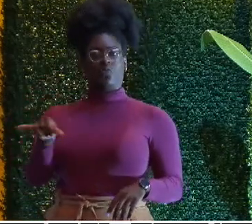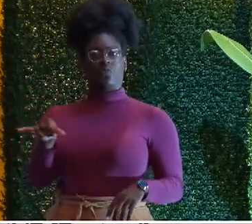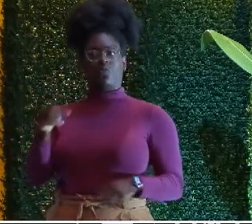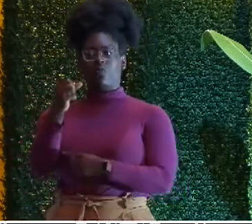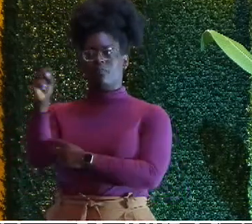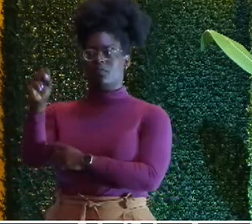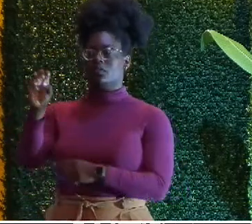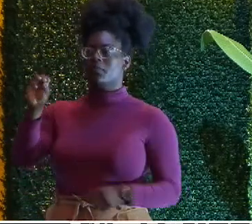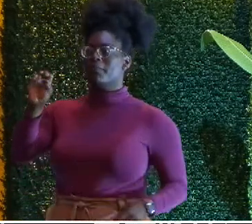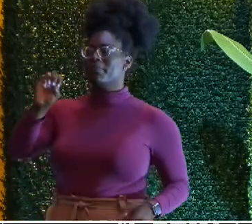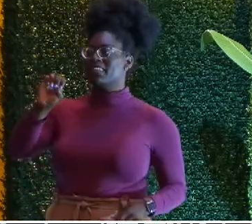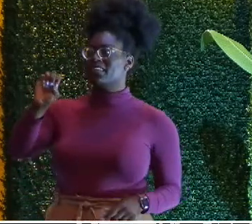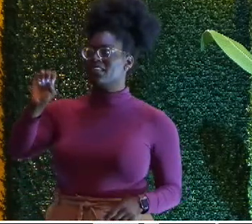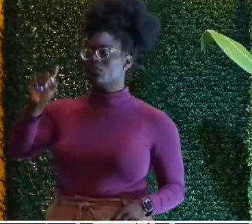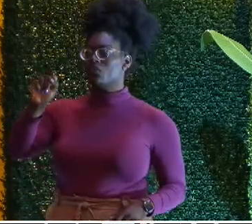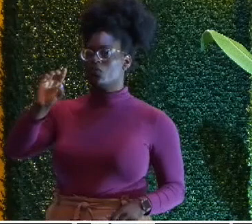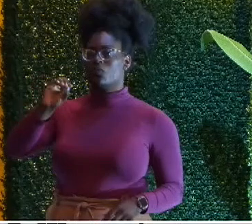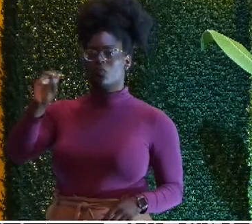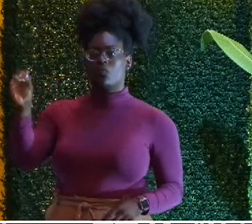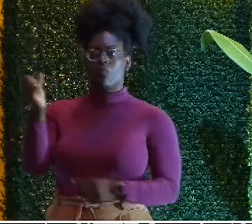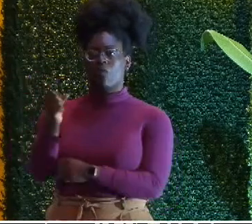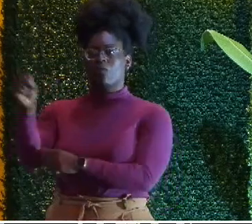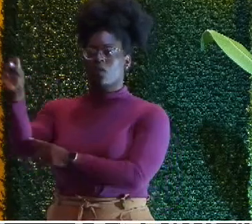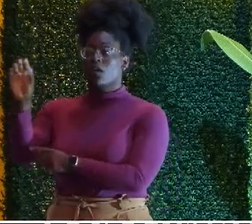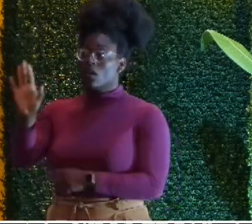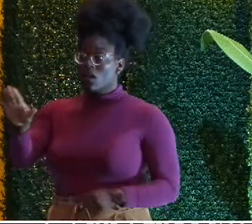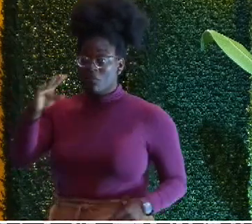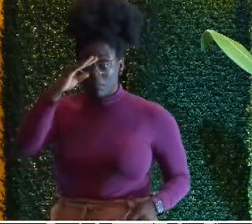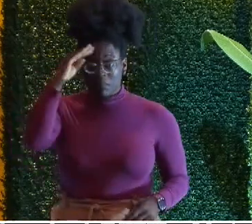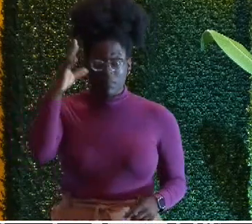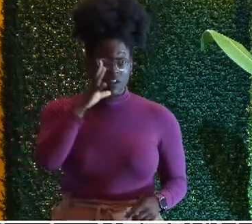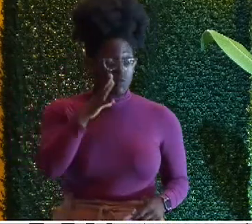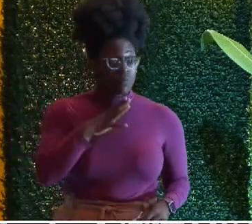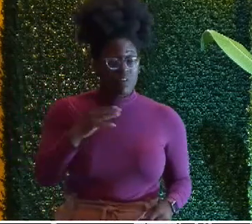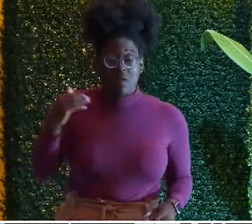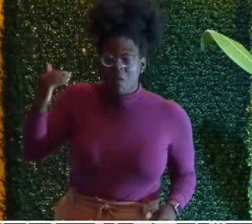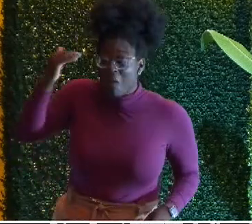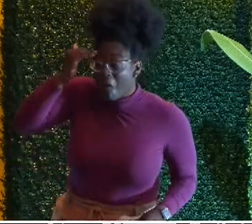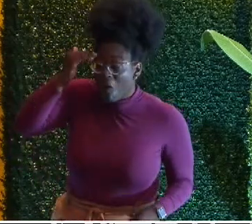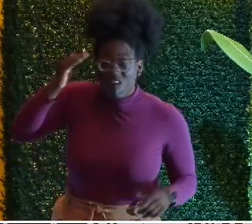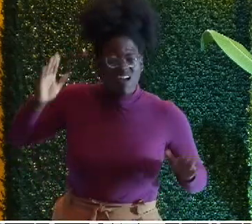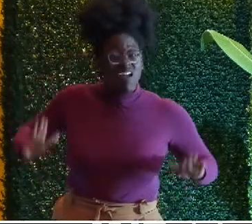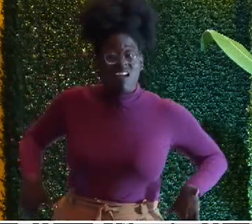Black women know, we haven't even really seen it hit us yet.